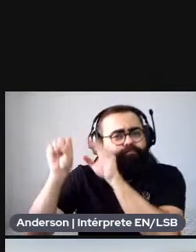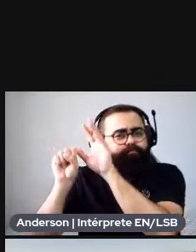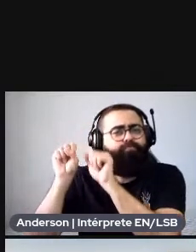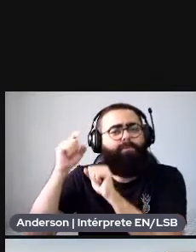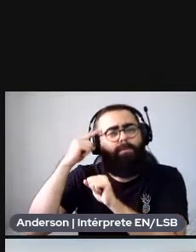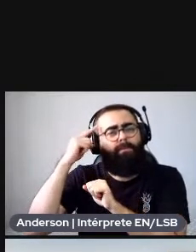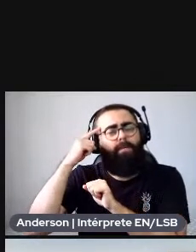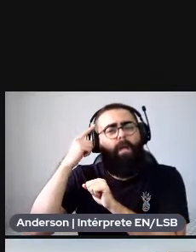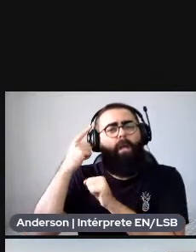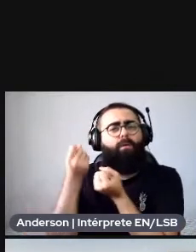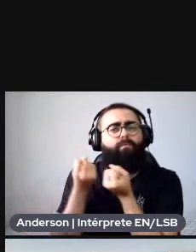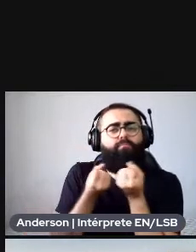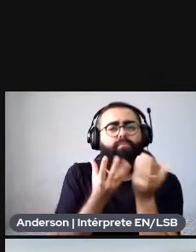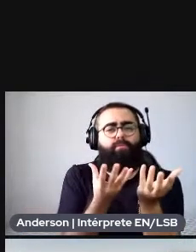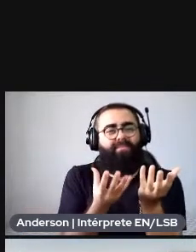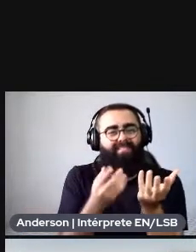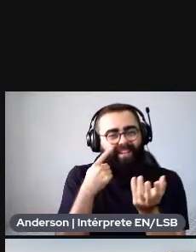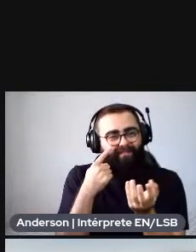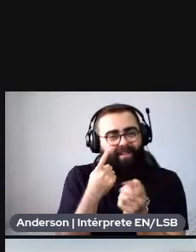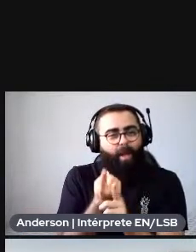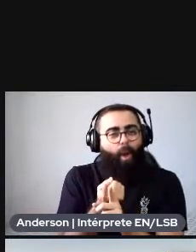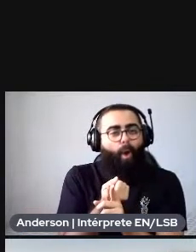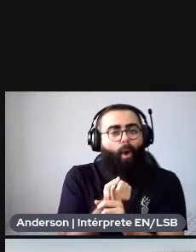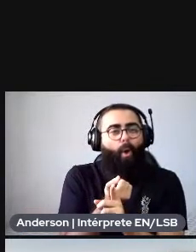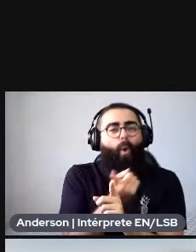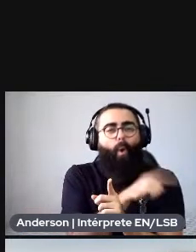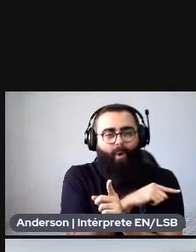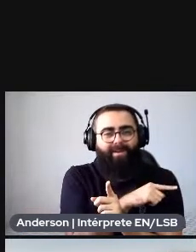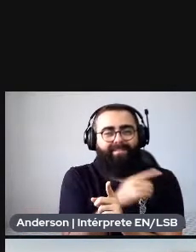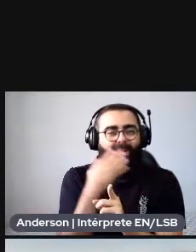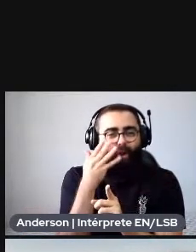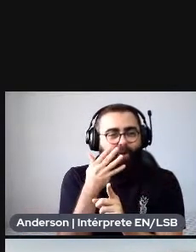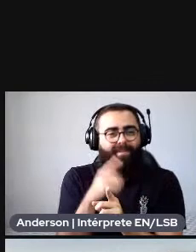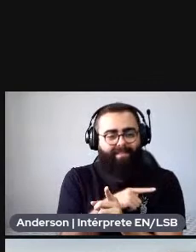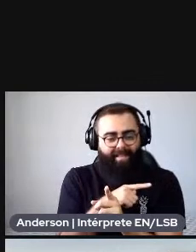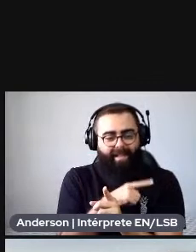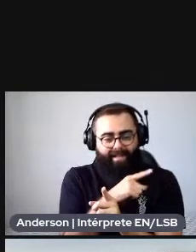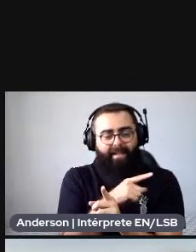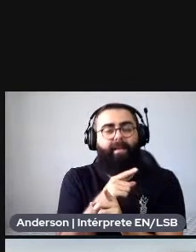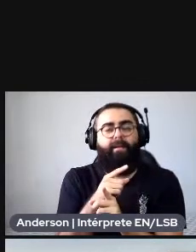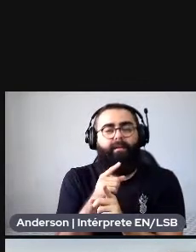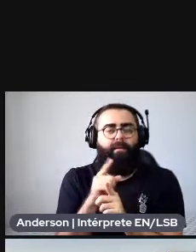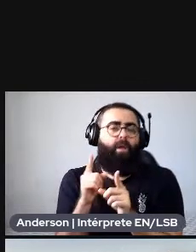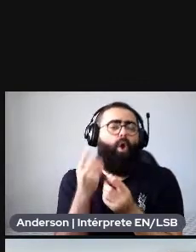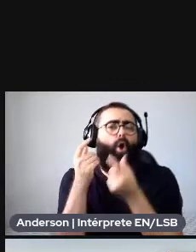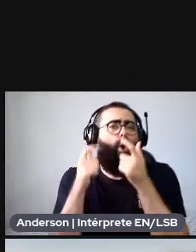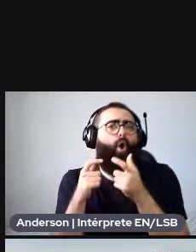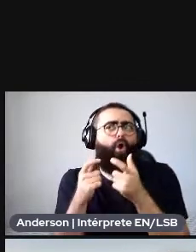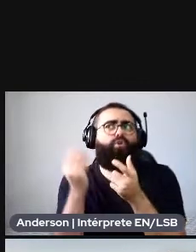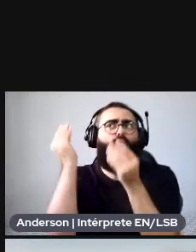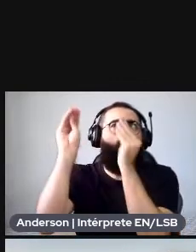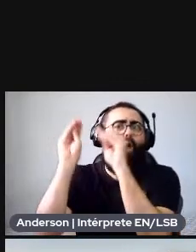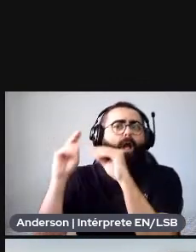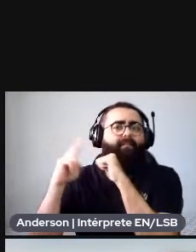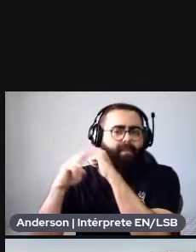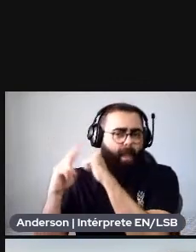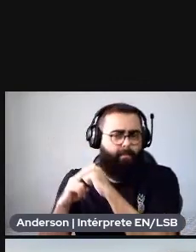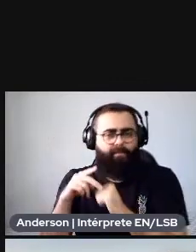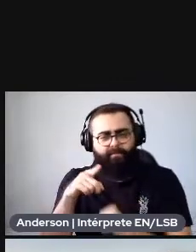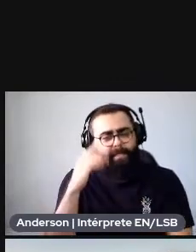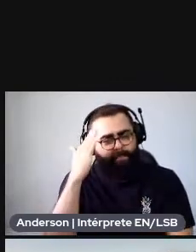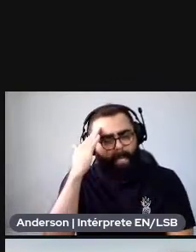for another conference with destruction verbs. There are also put verbs, etc. Now,